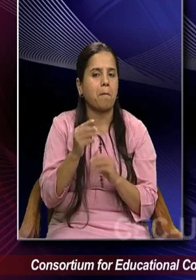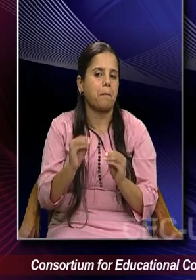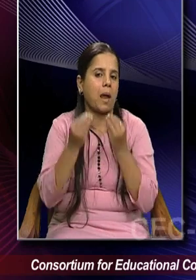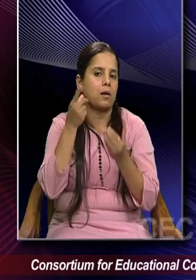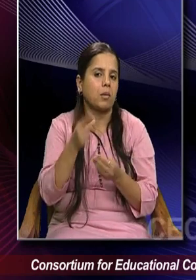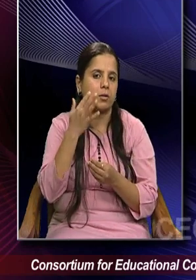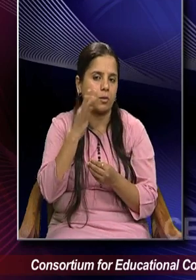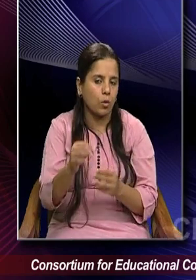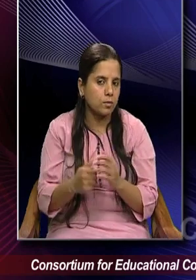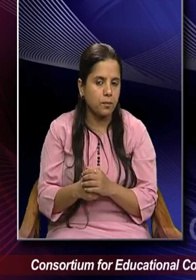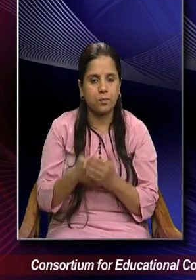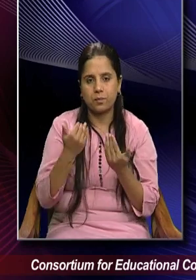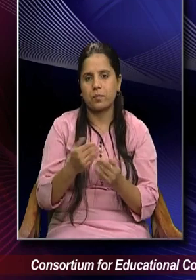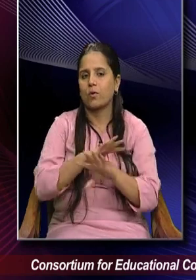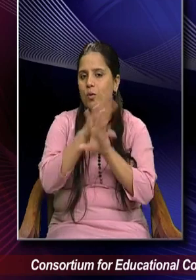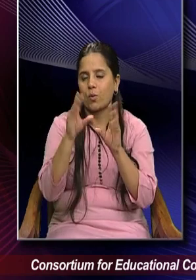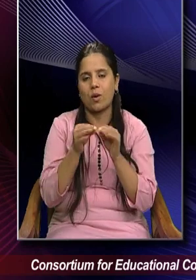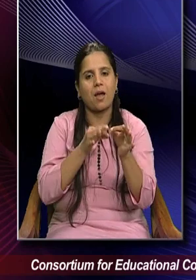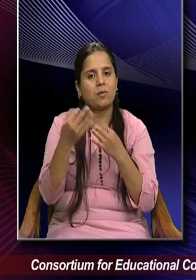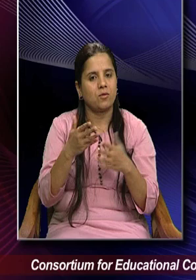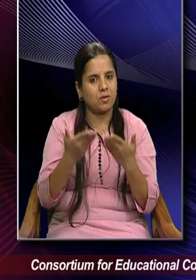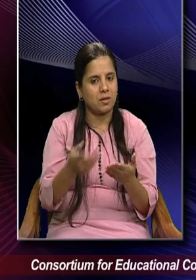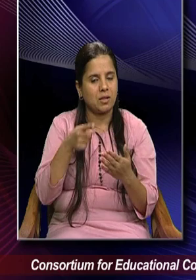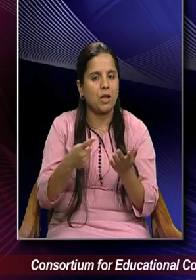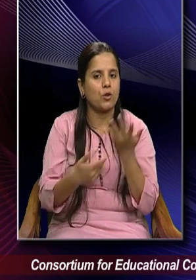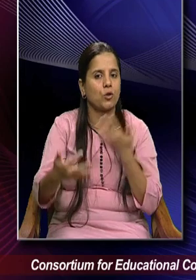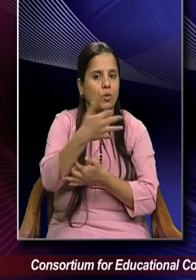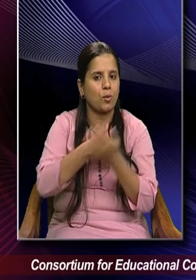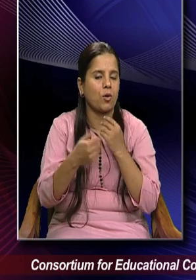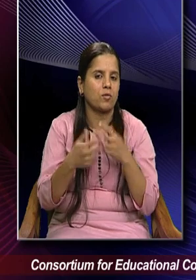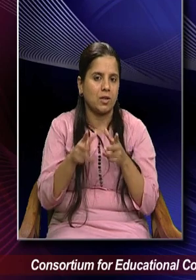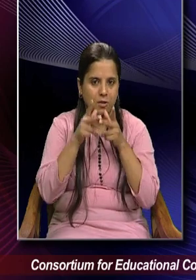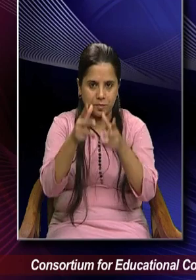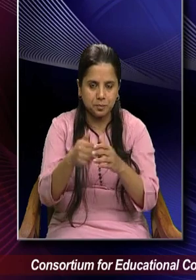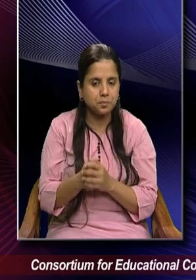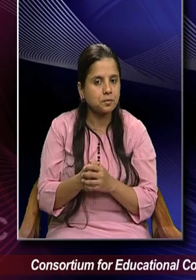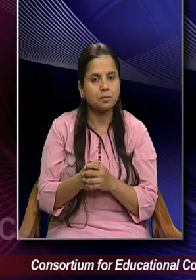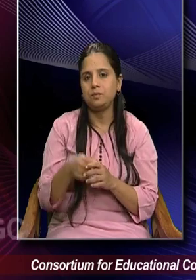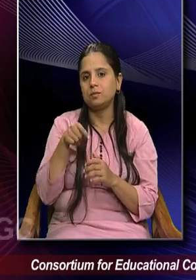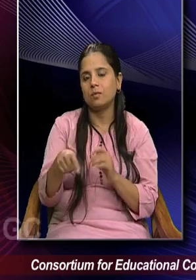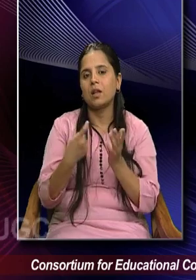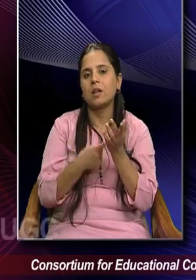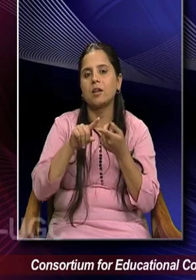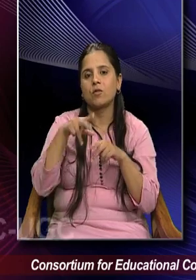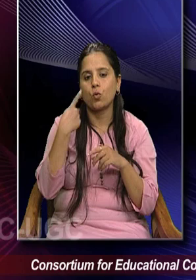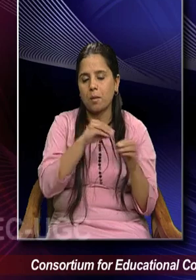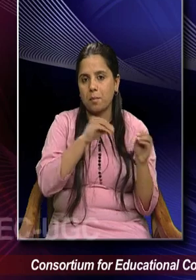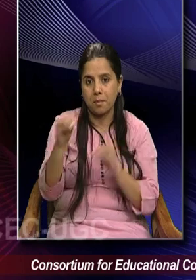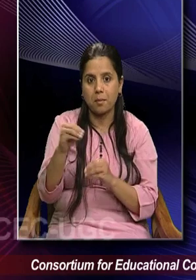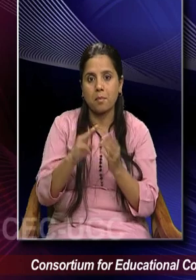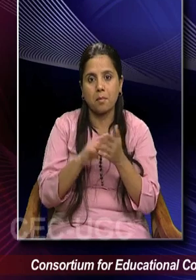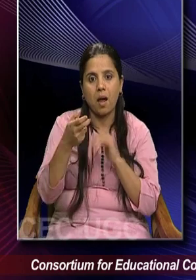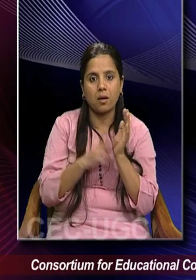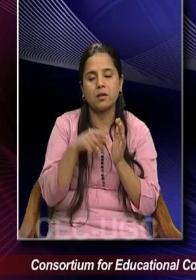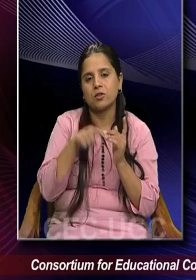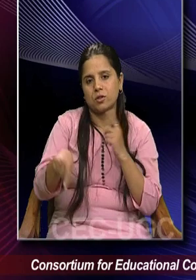better. So this is all about on the reporting aspect of refugee and migration